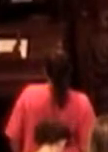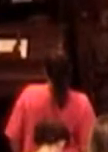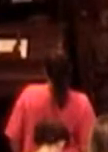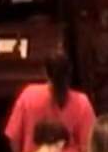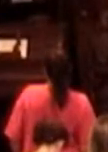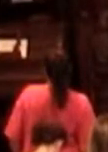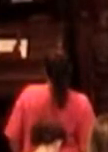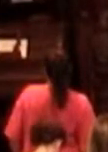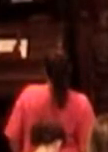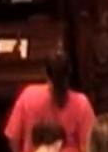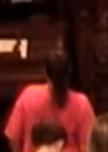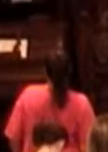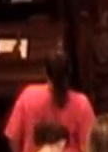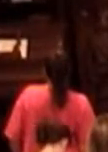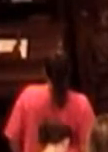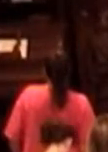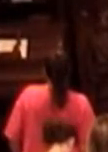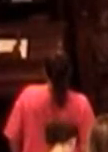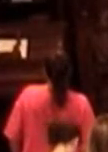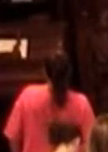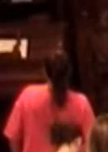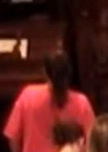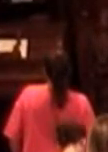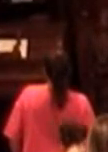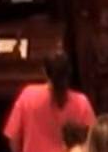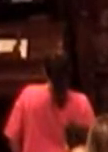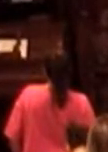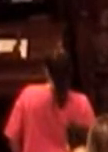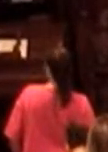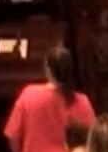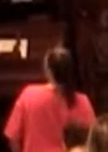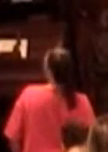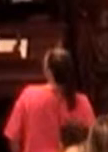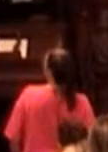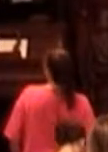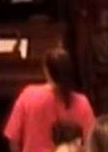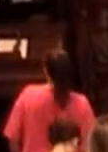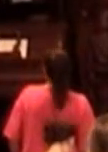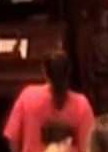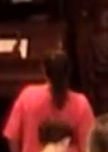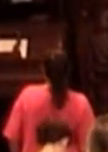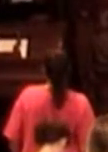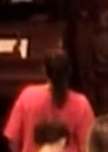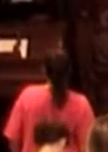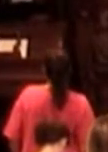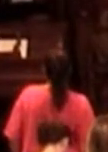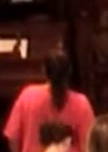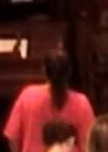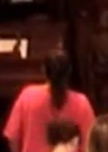We have been put on this earth, Lord, so that we can give glory to you,